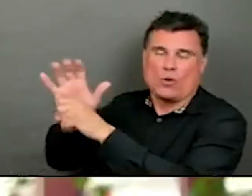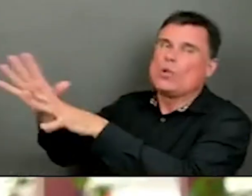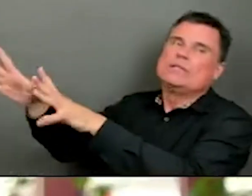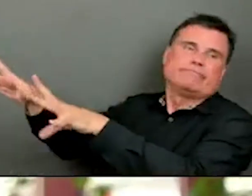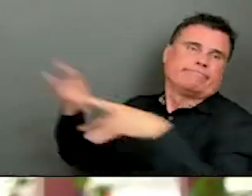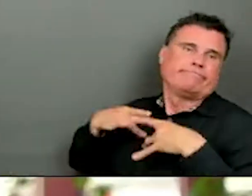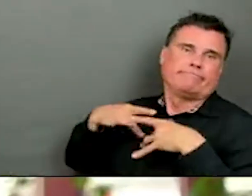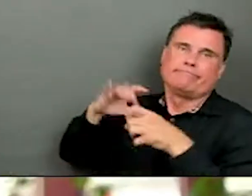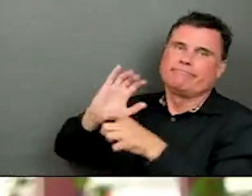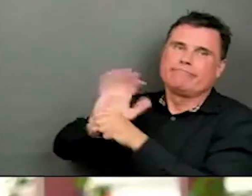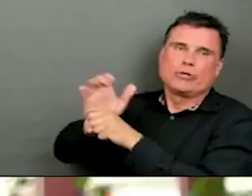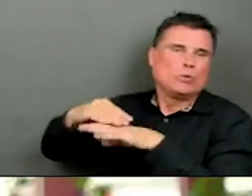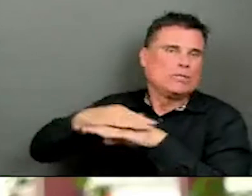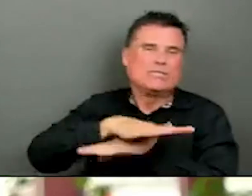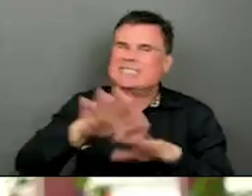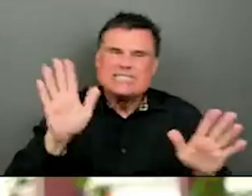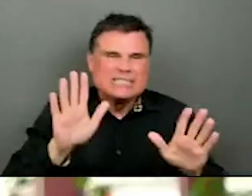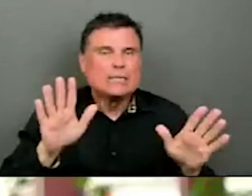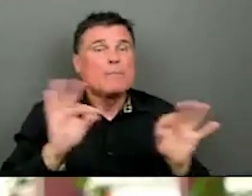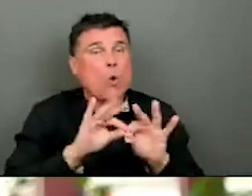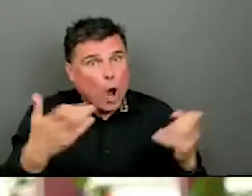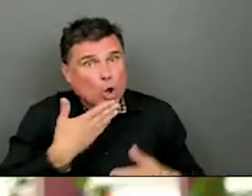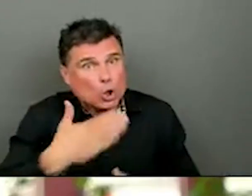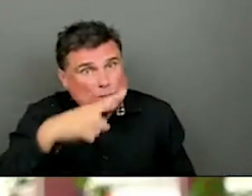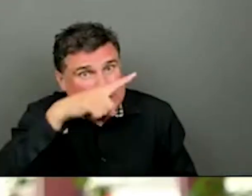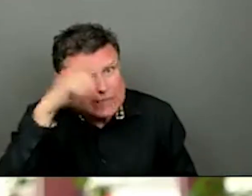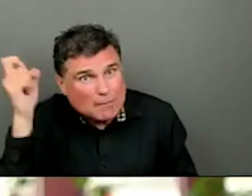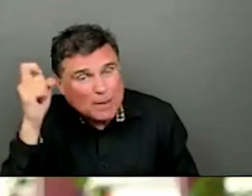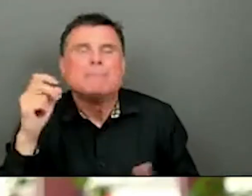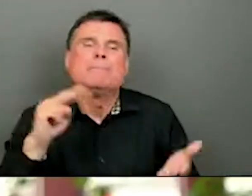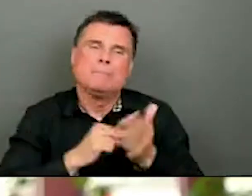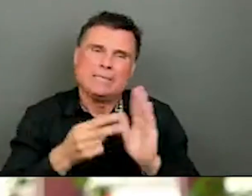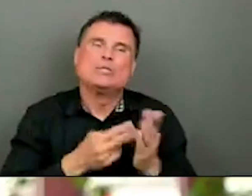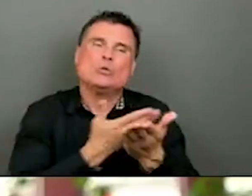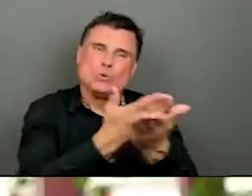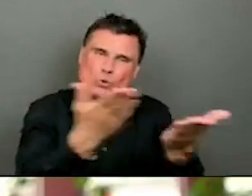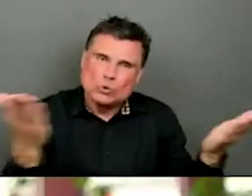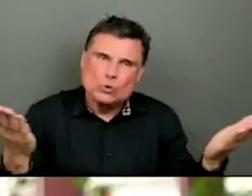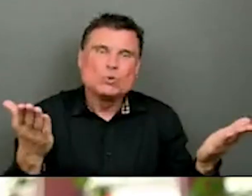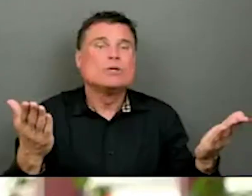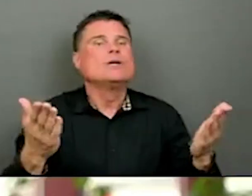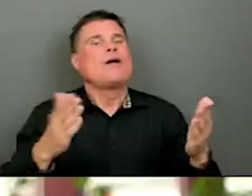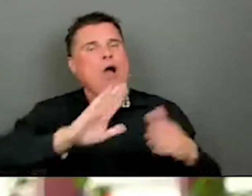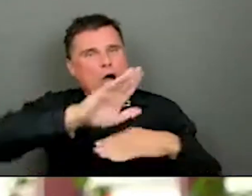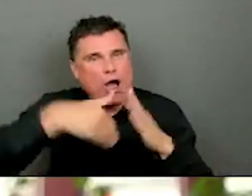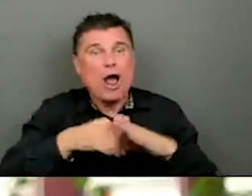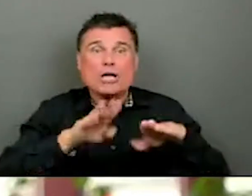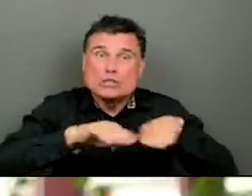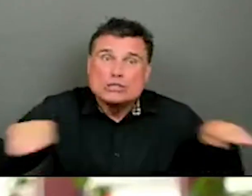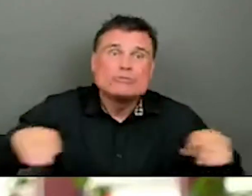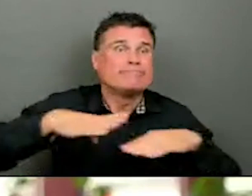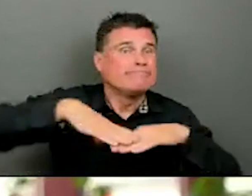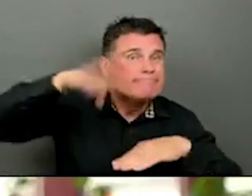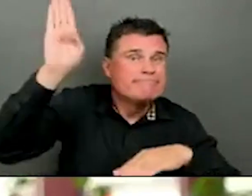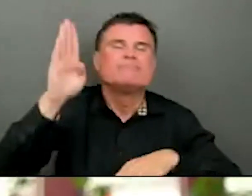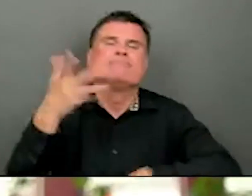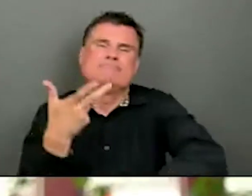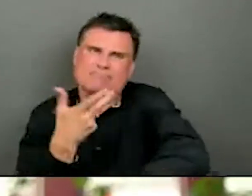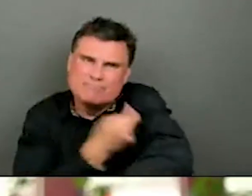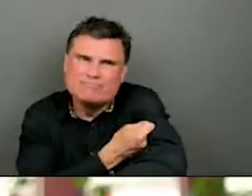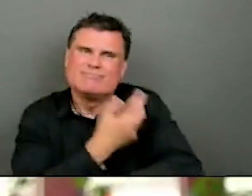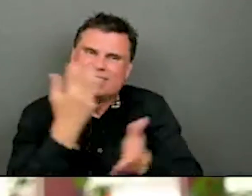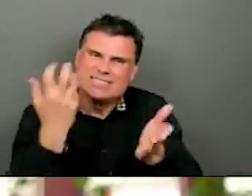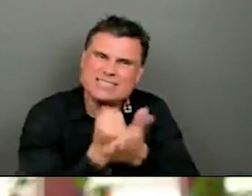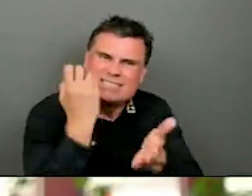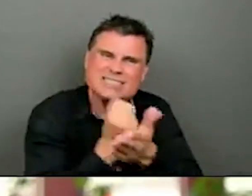enjoy, I encourage everybody, make sure your children are immunized before the summer holidays get underway. Encourage and keep your